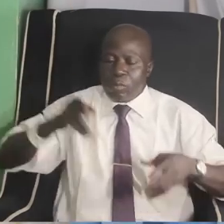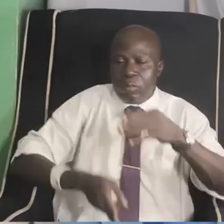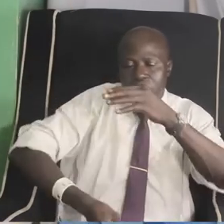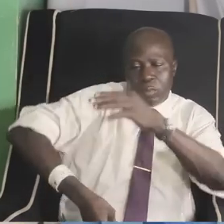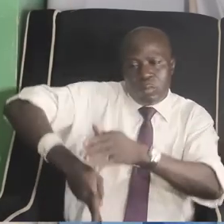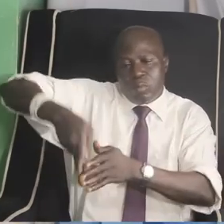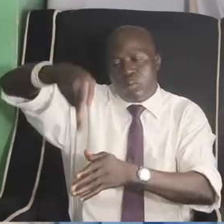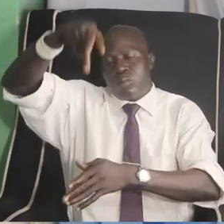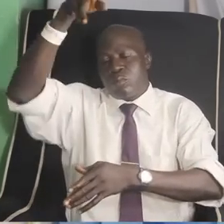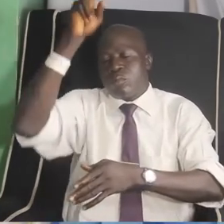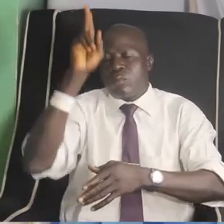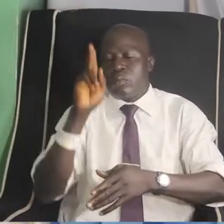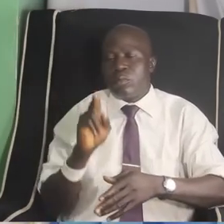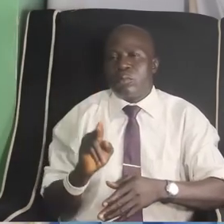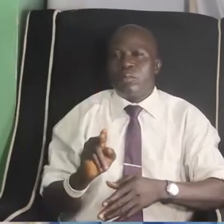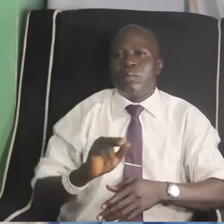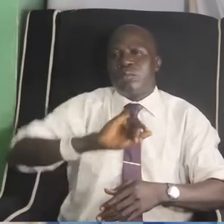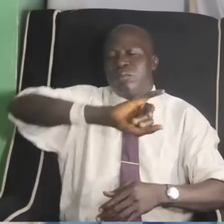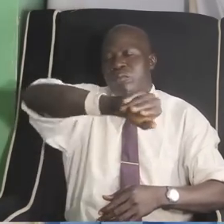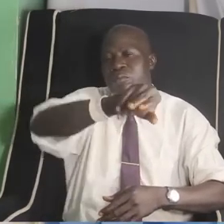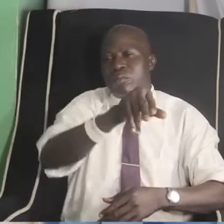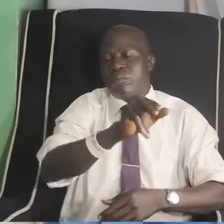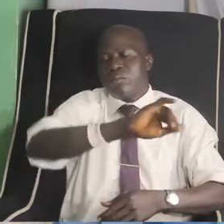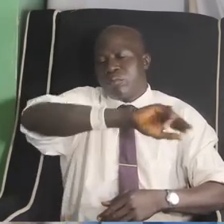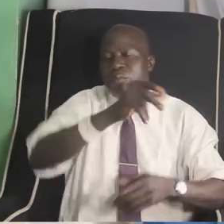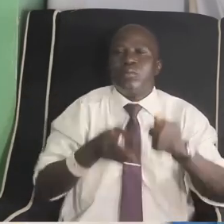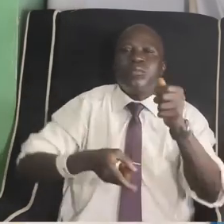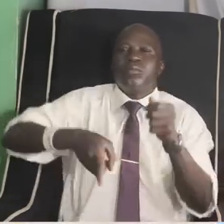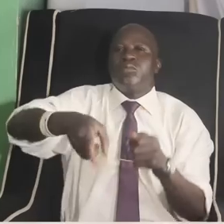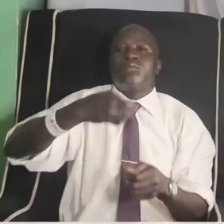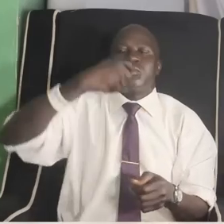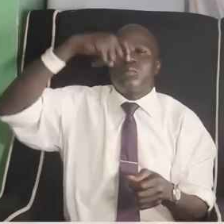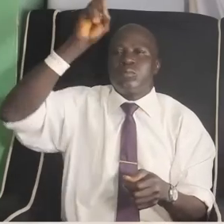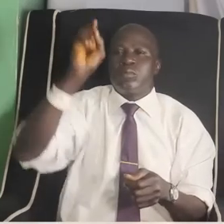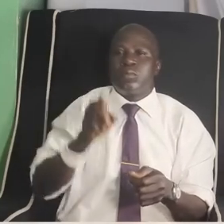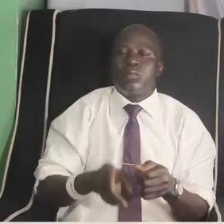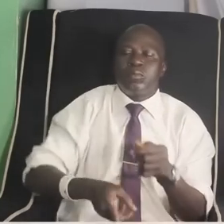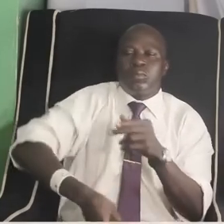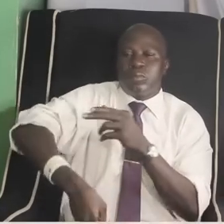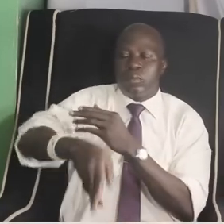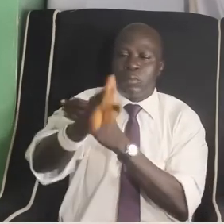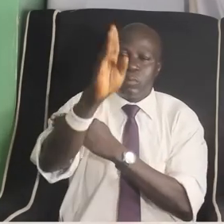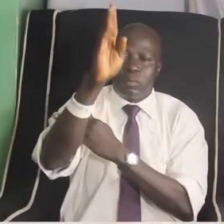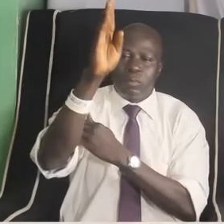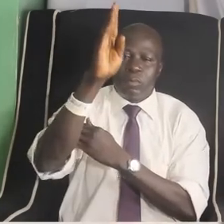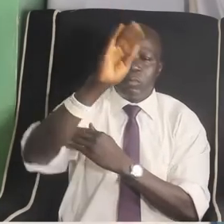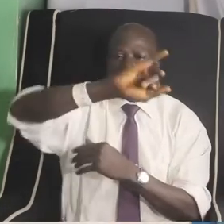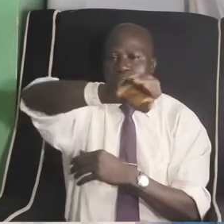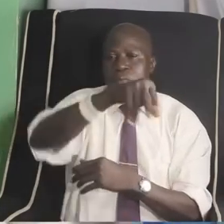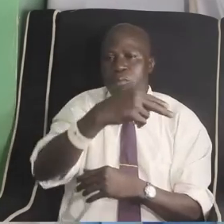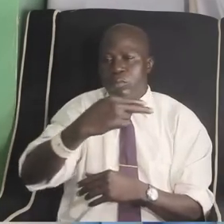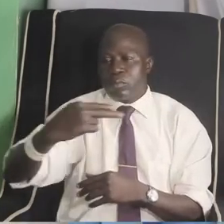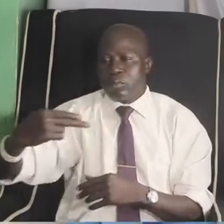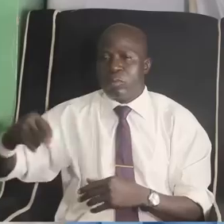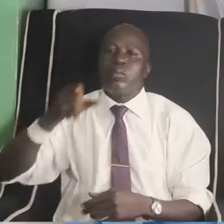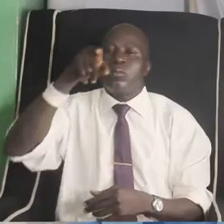You are the most high. You are the most high